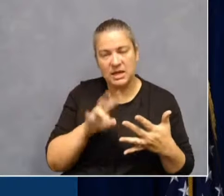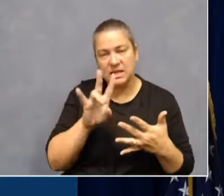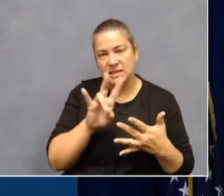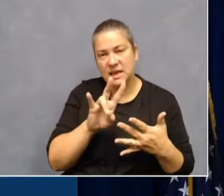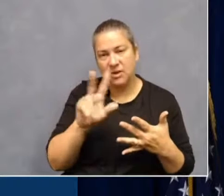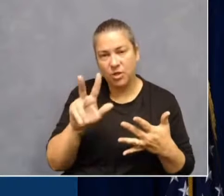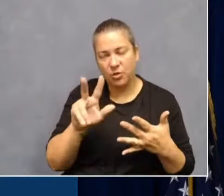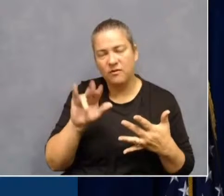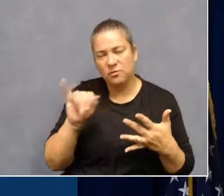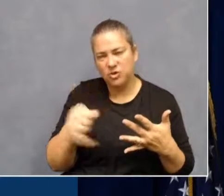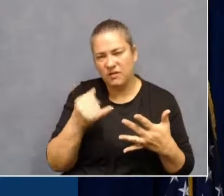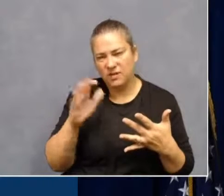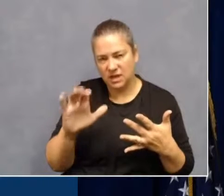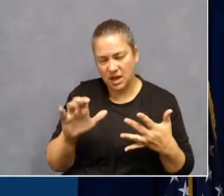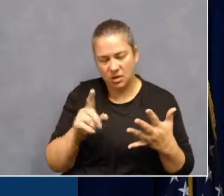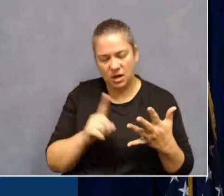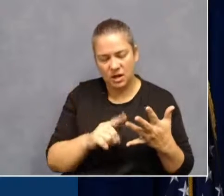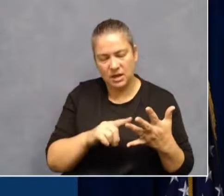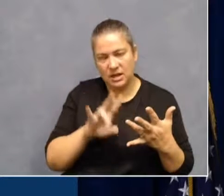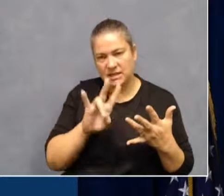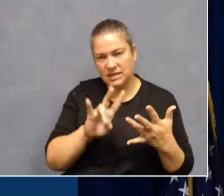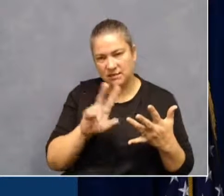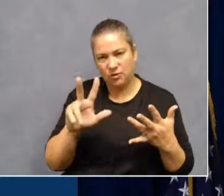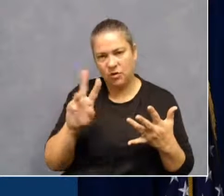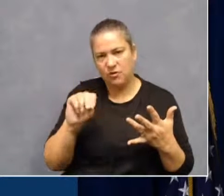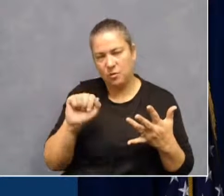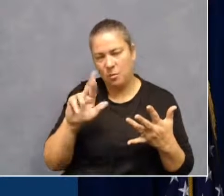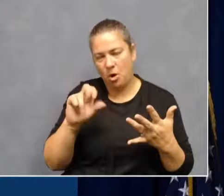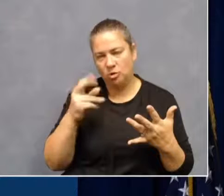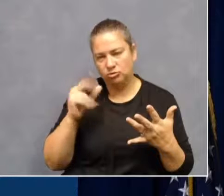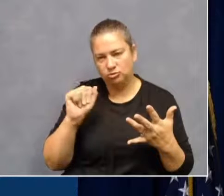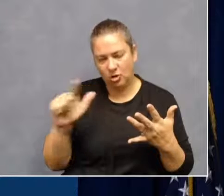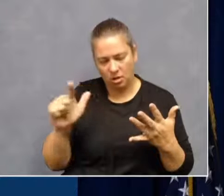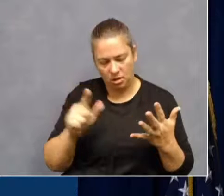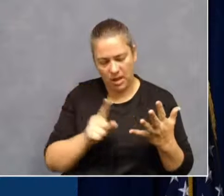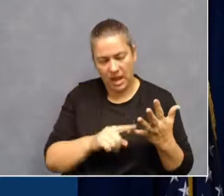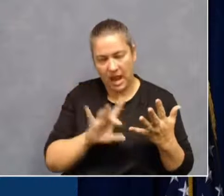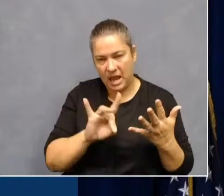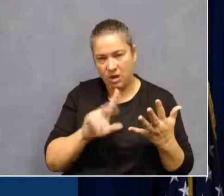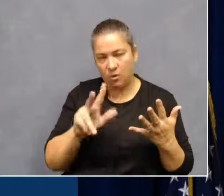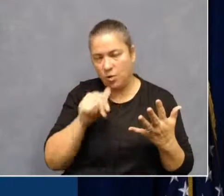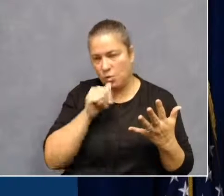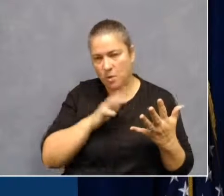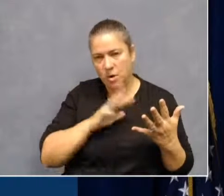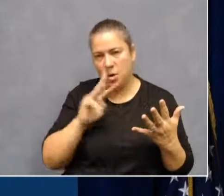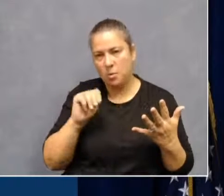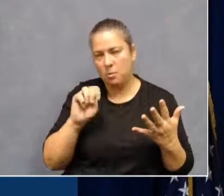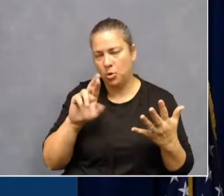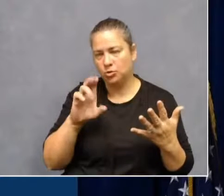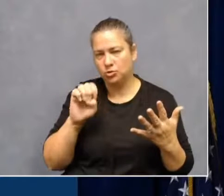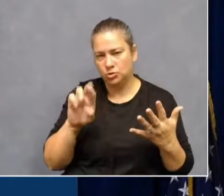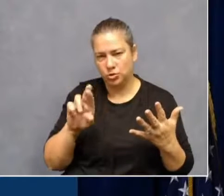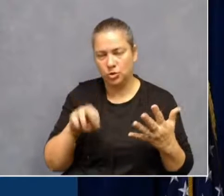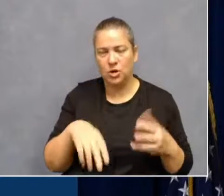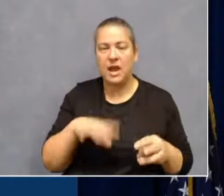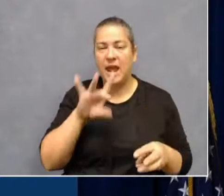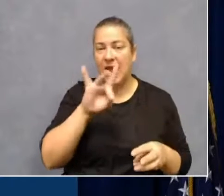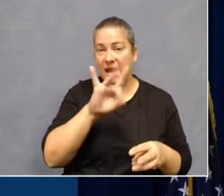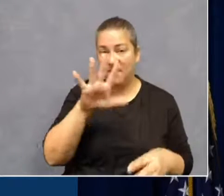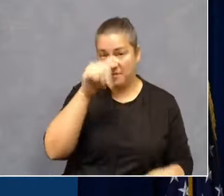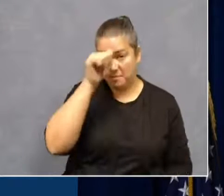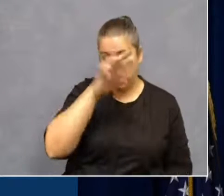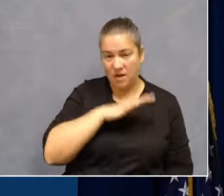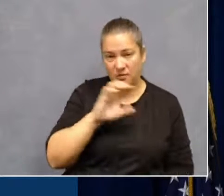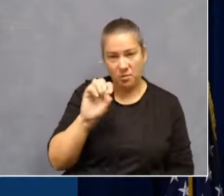County, 73-year-old man from Marshall County, 83-year-old woman from Mercer County, 85-year-old man from Owen